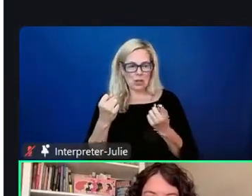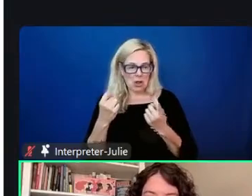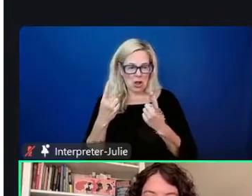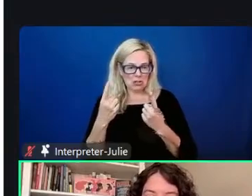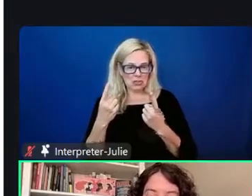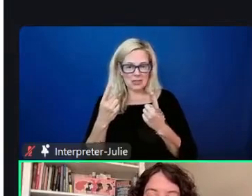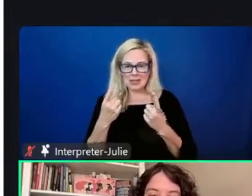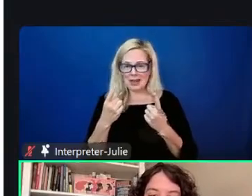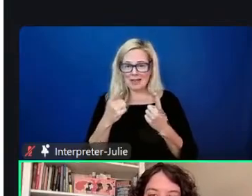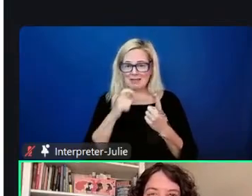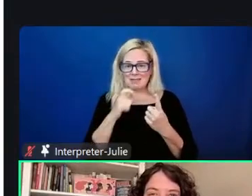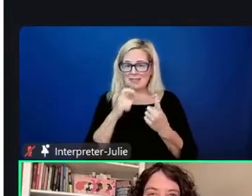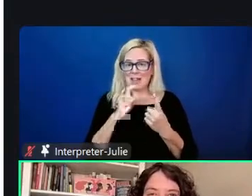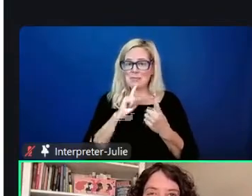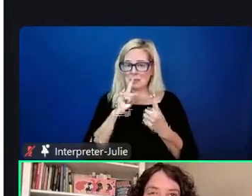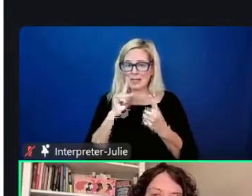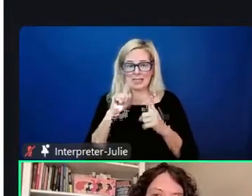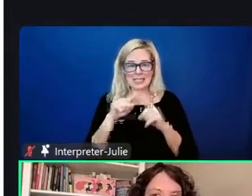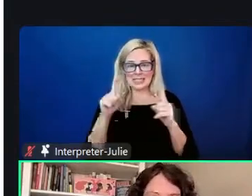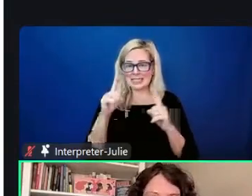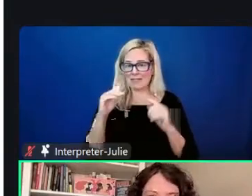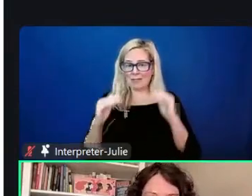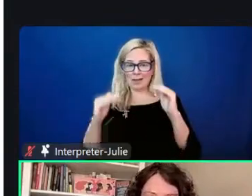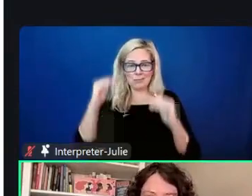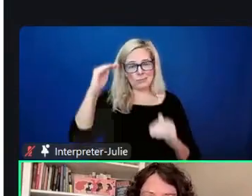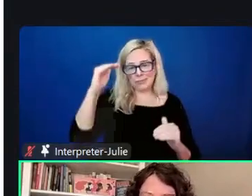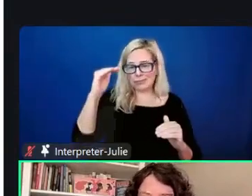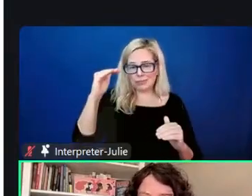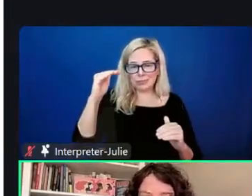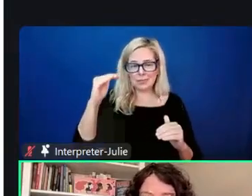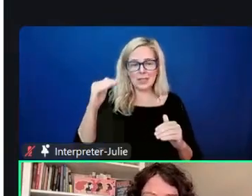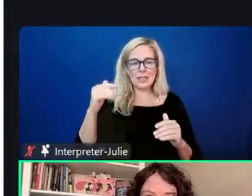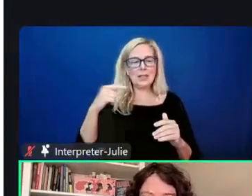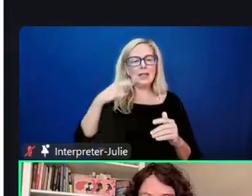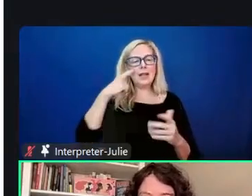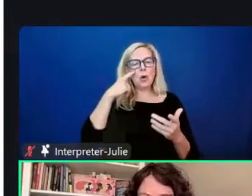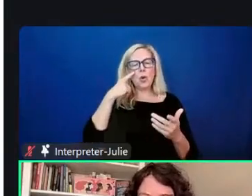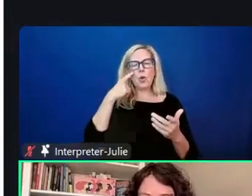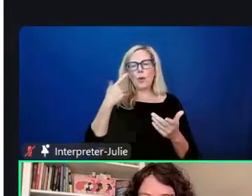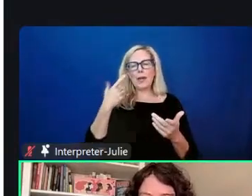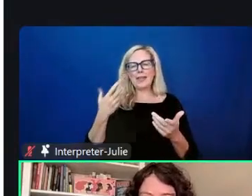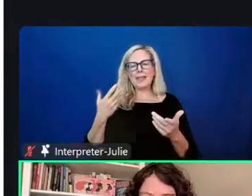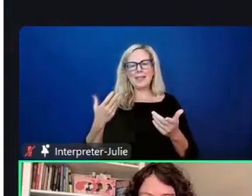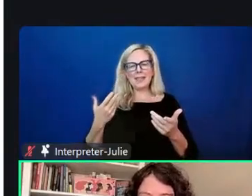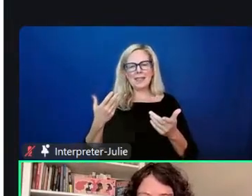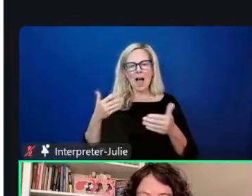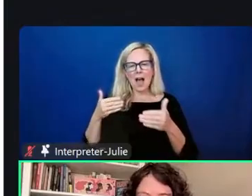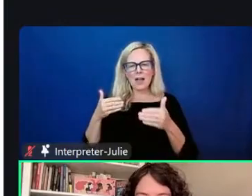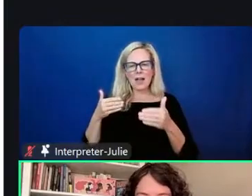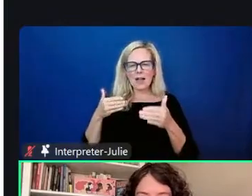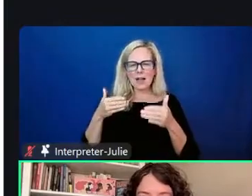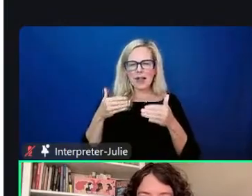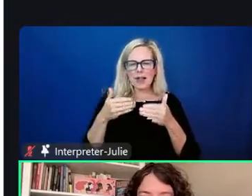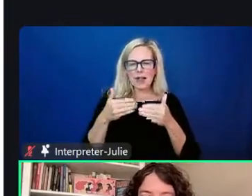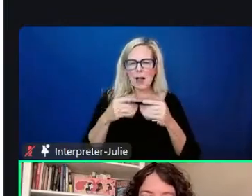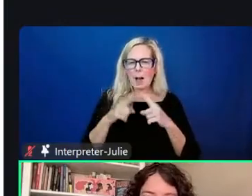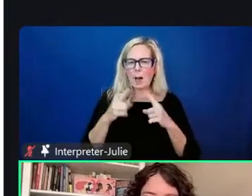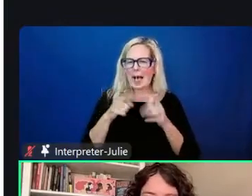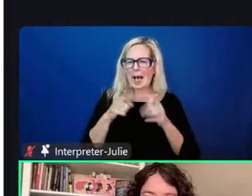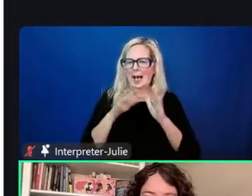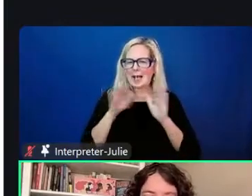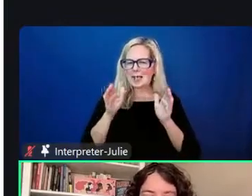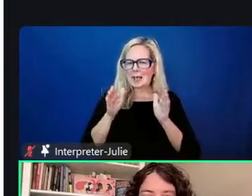significant difference. We think this may be due to sample size because we were nearing significance, but we had relatively small sample